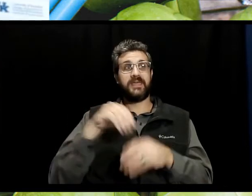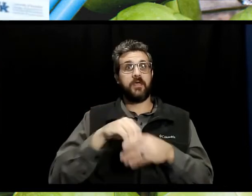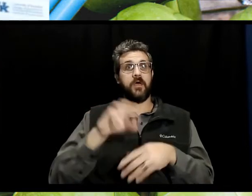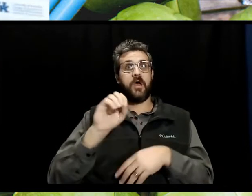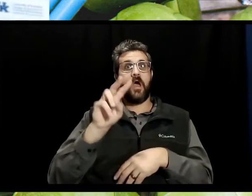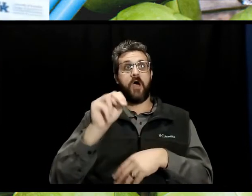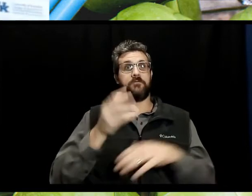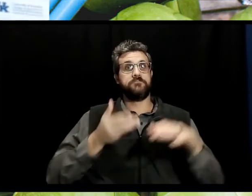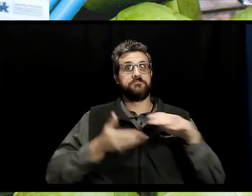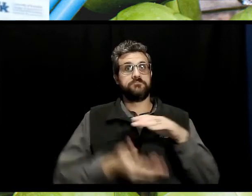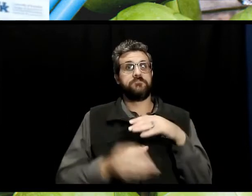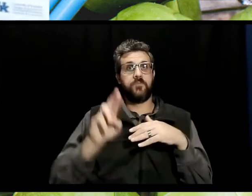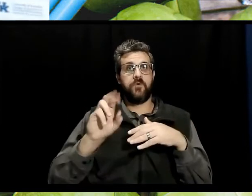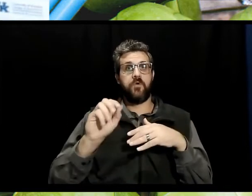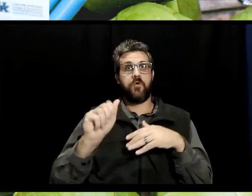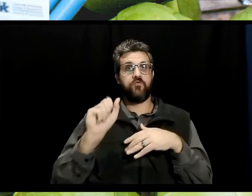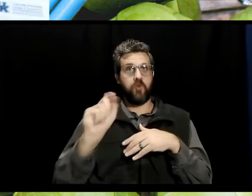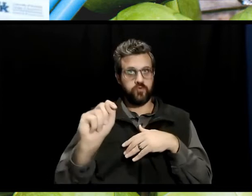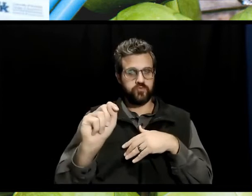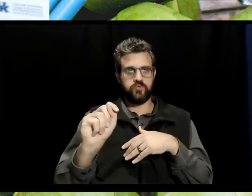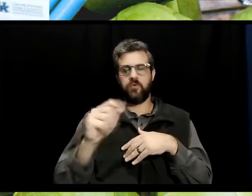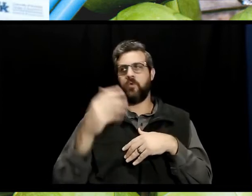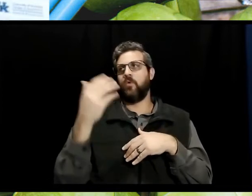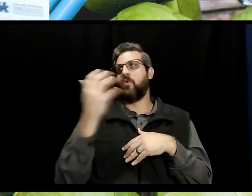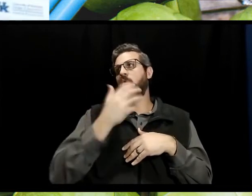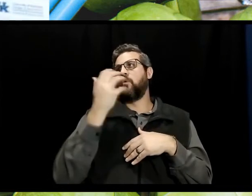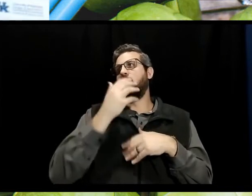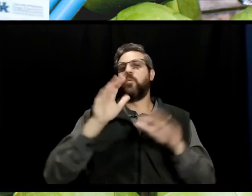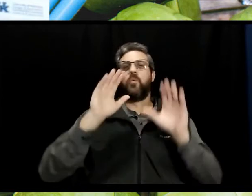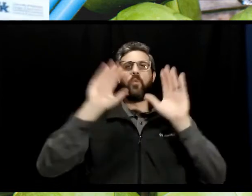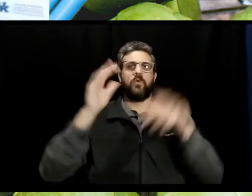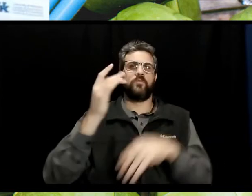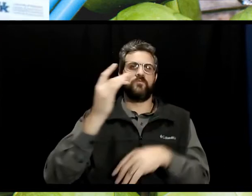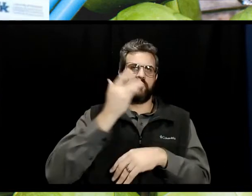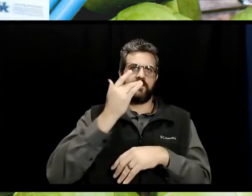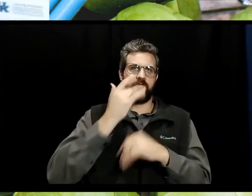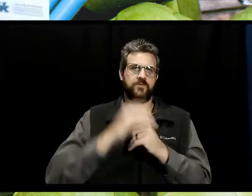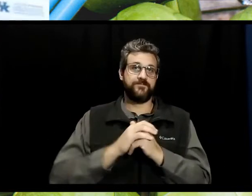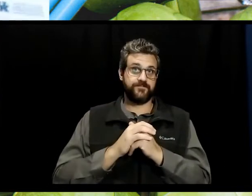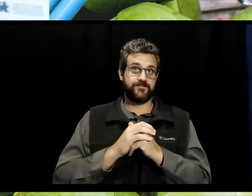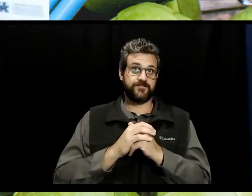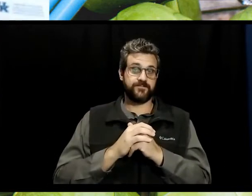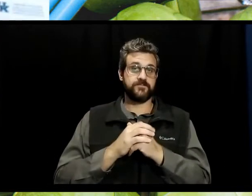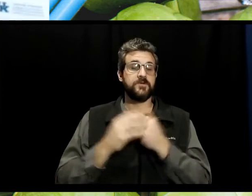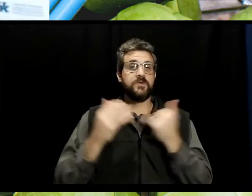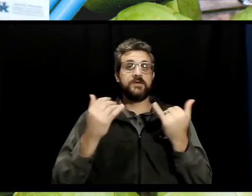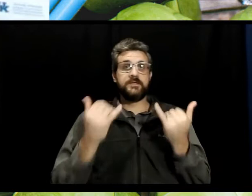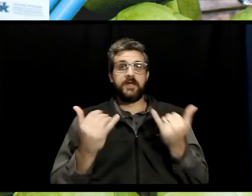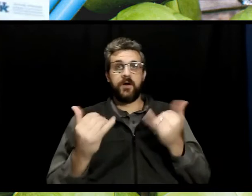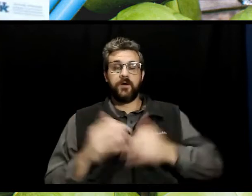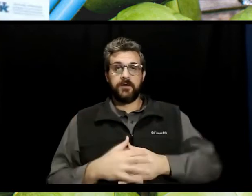really brings out such a wonderful flavor. All right, so now